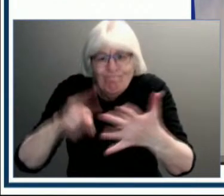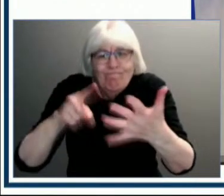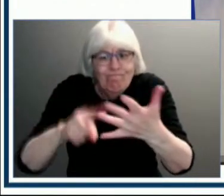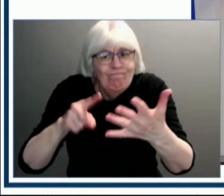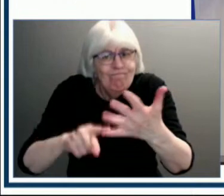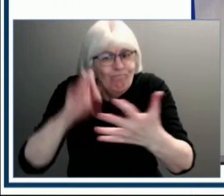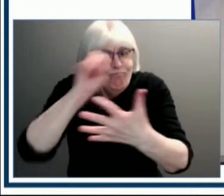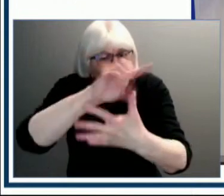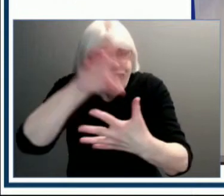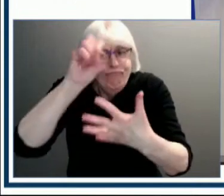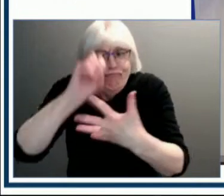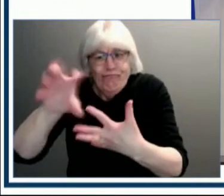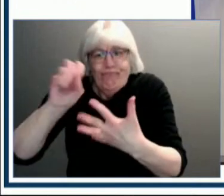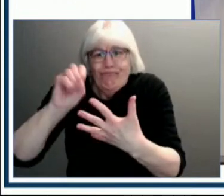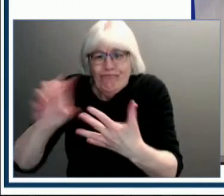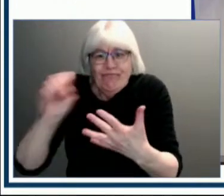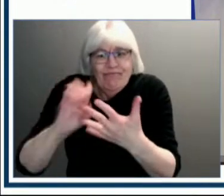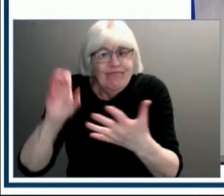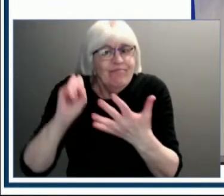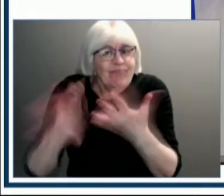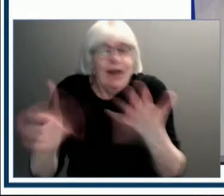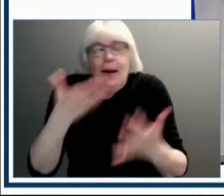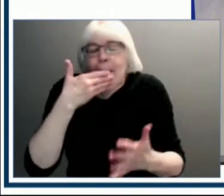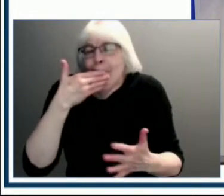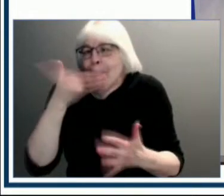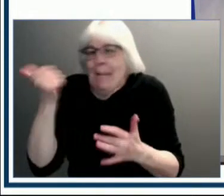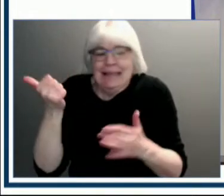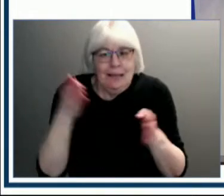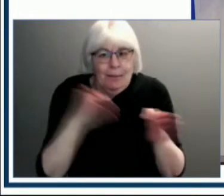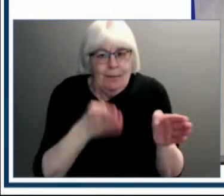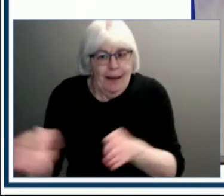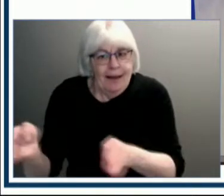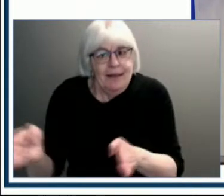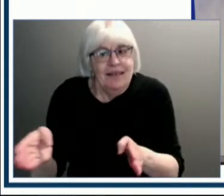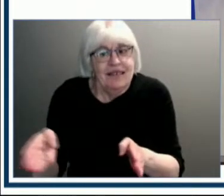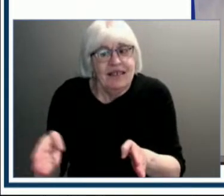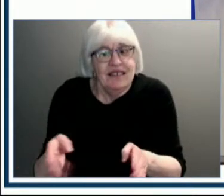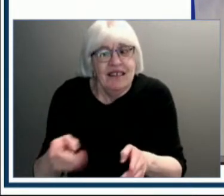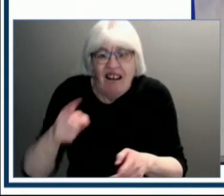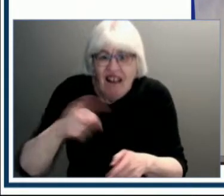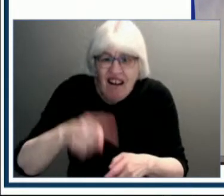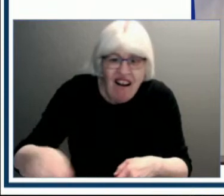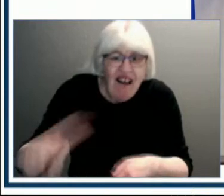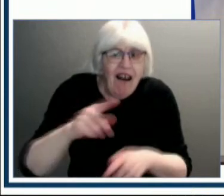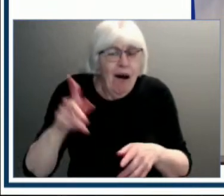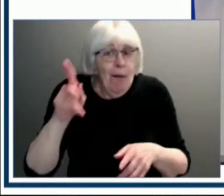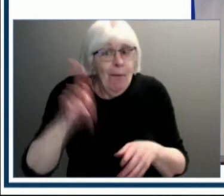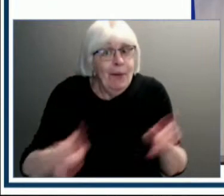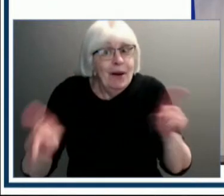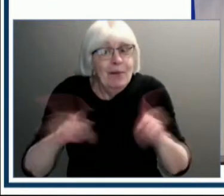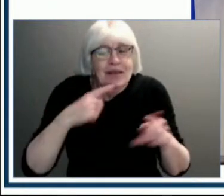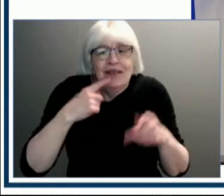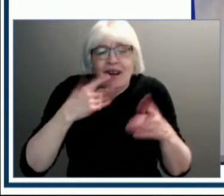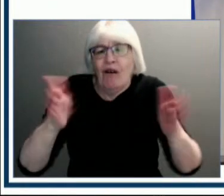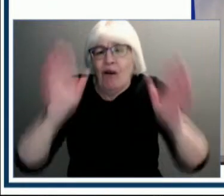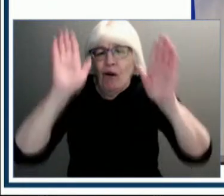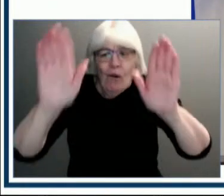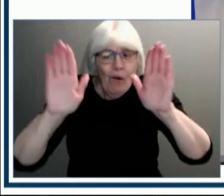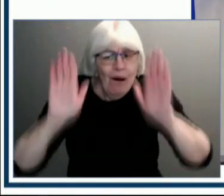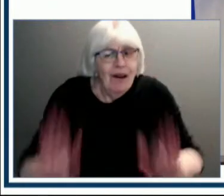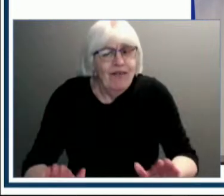plans. Nova Scotians have been incredible throughout this pandemic. You've set an example for the rest of the